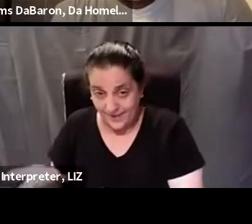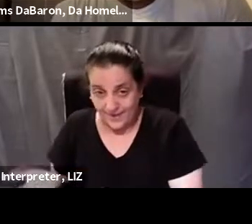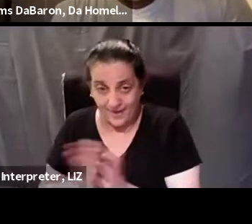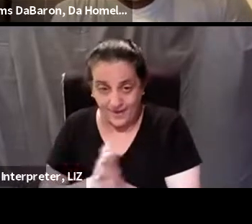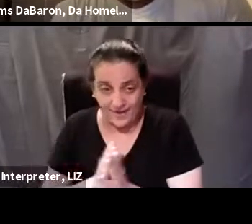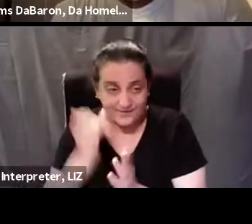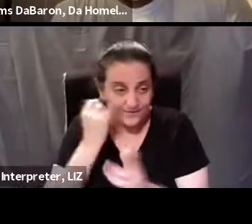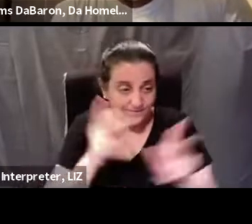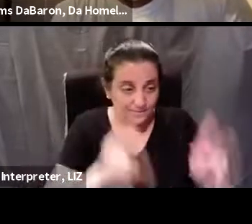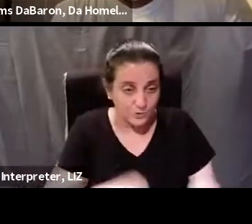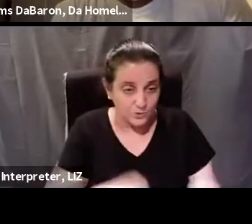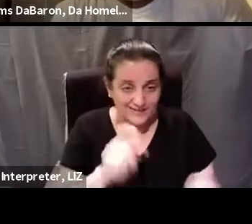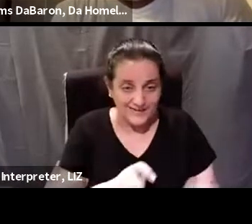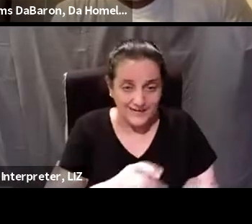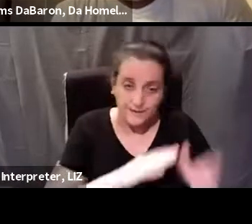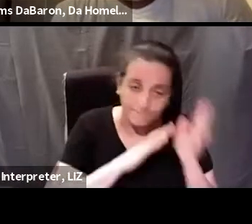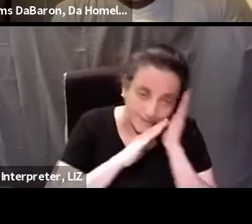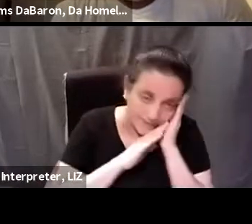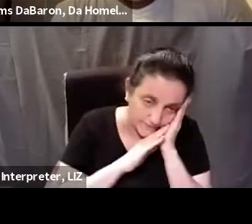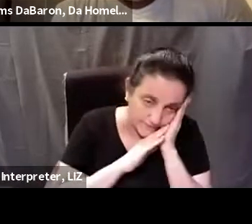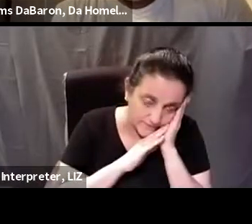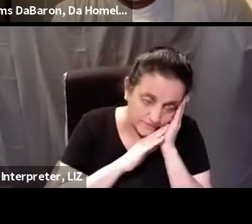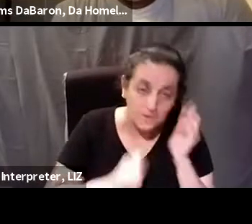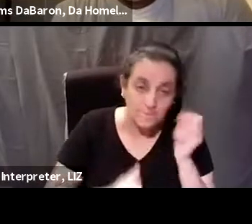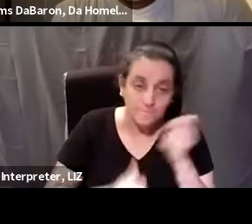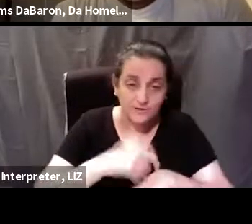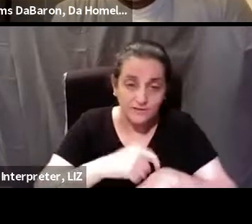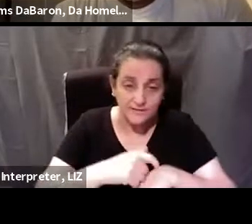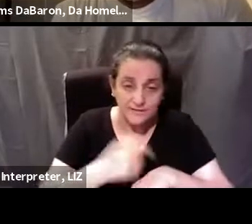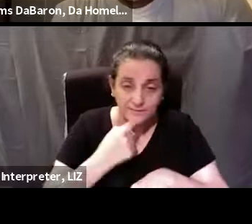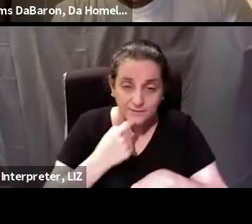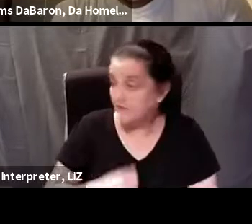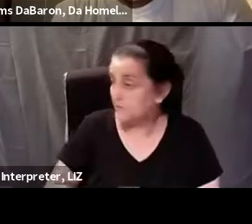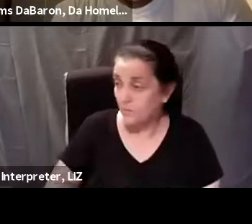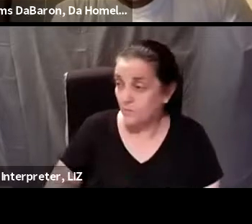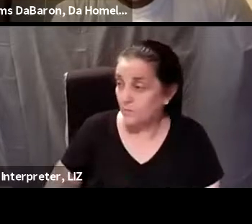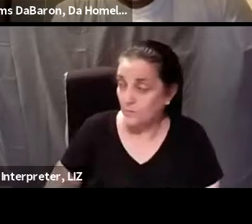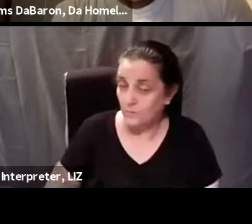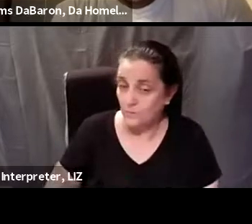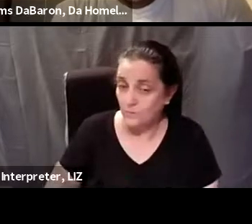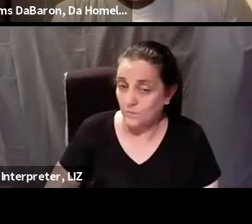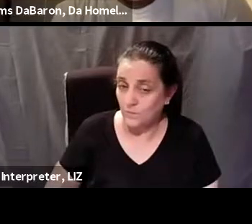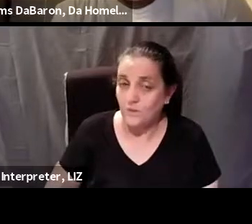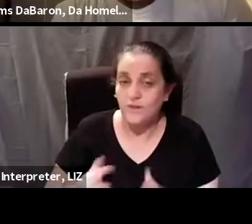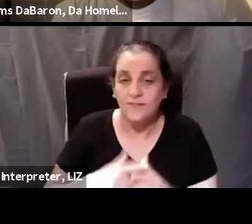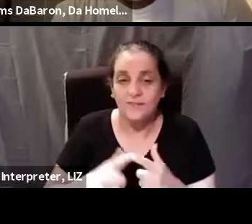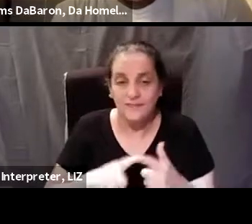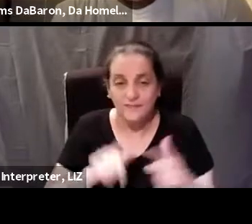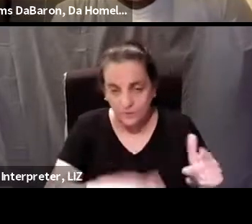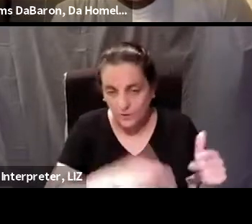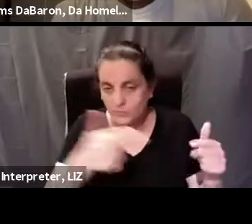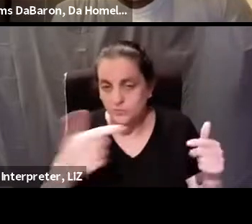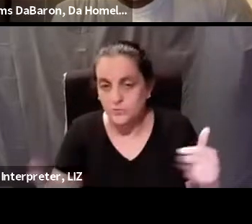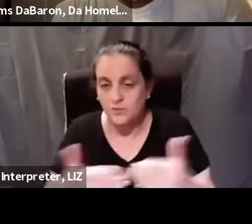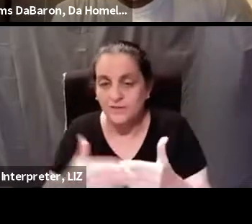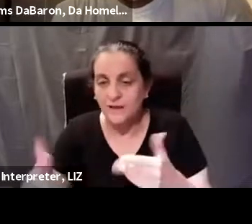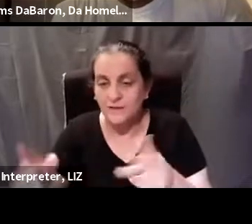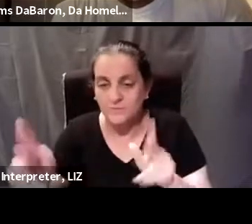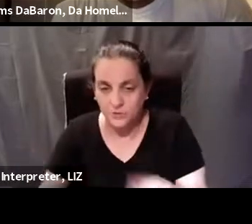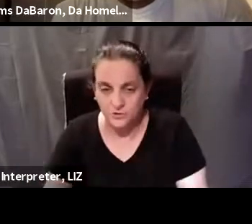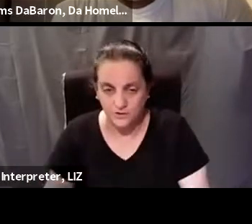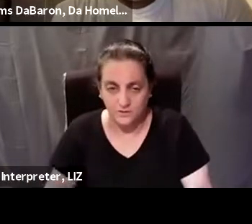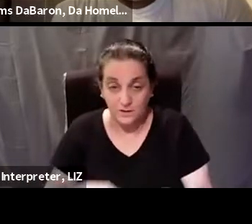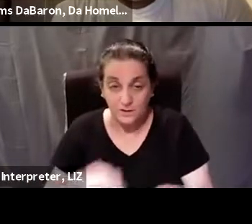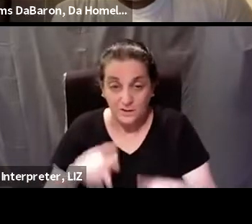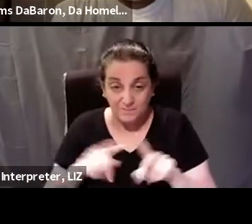needed a bed. And if the answer was no and no, then they moved on to the next person. And we felt that